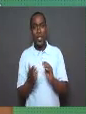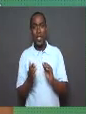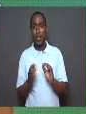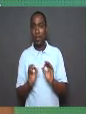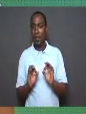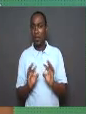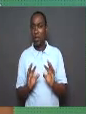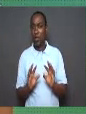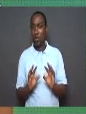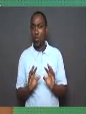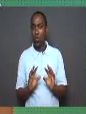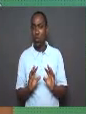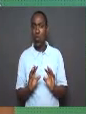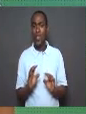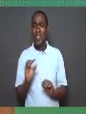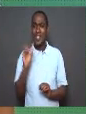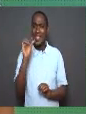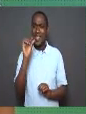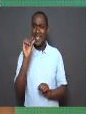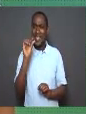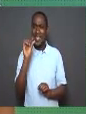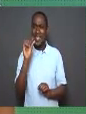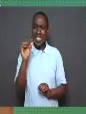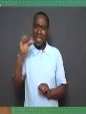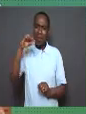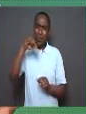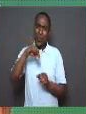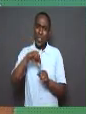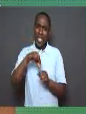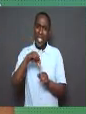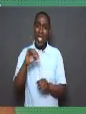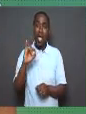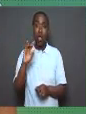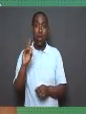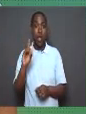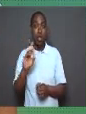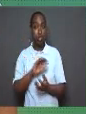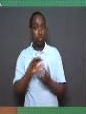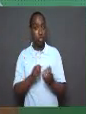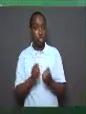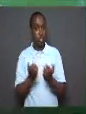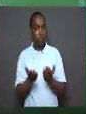and only a few drops of iodine solution are necessary.